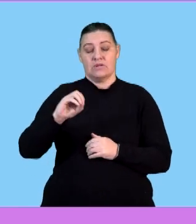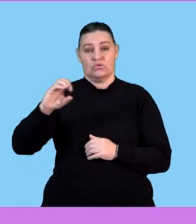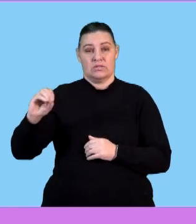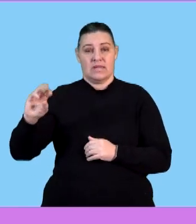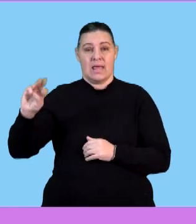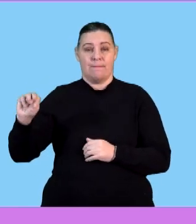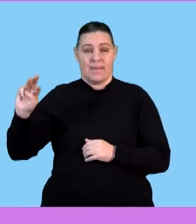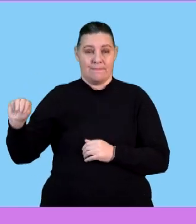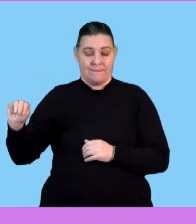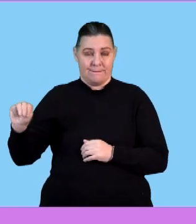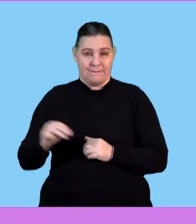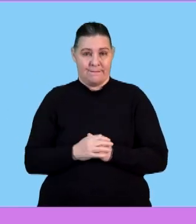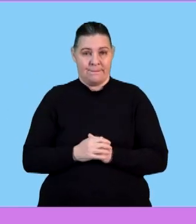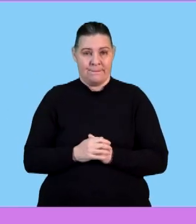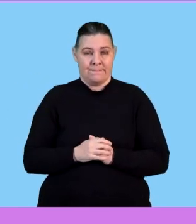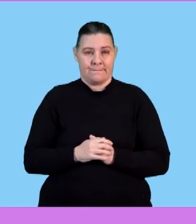300